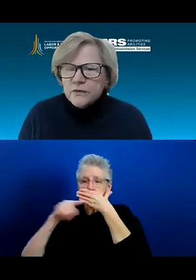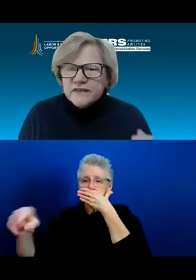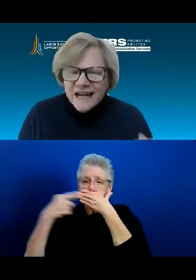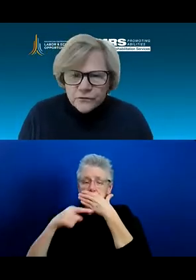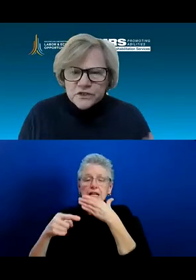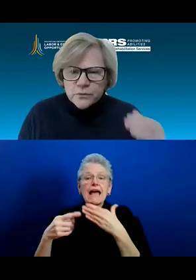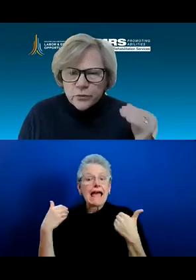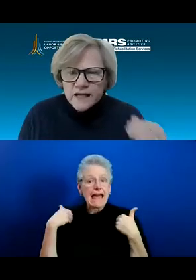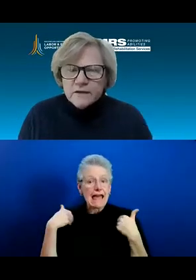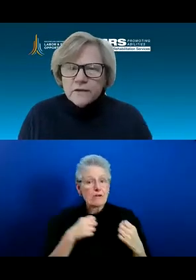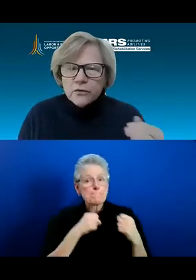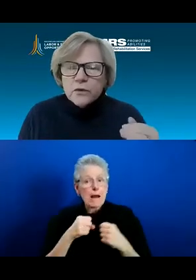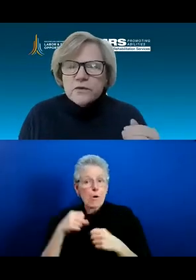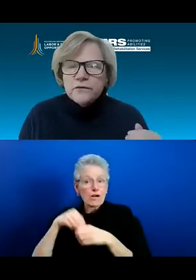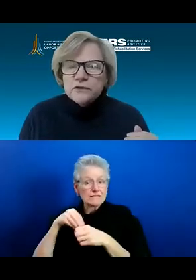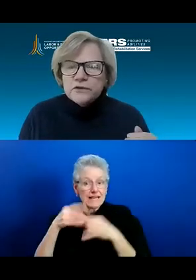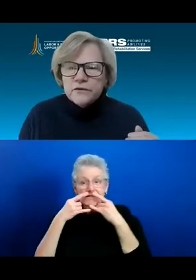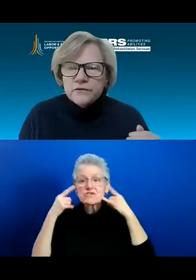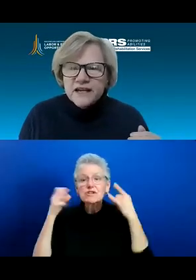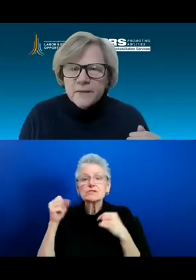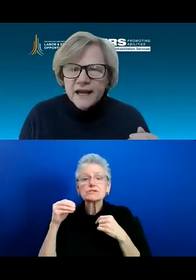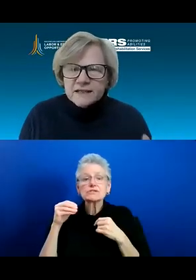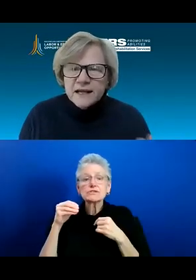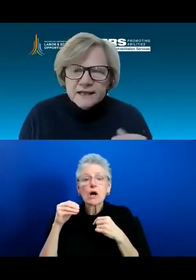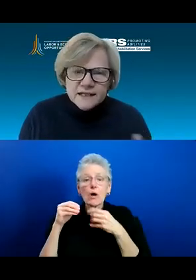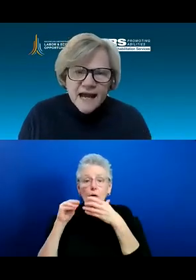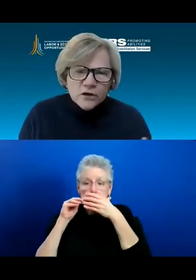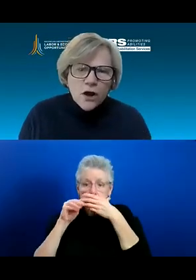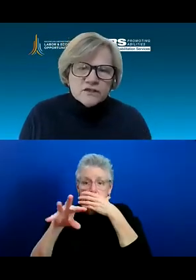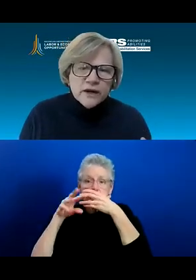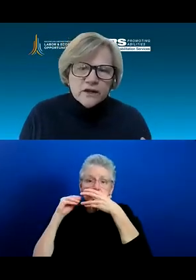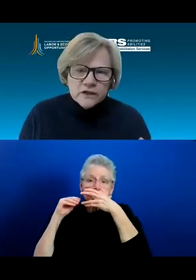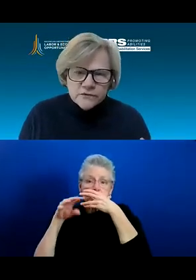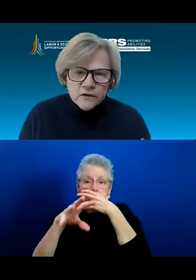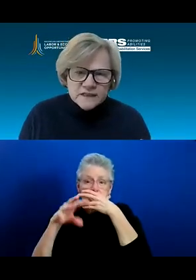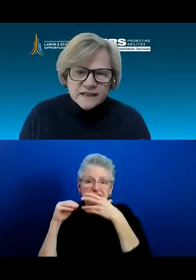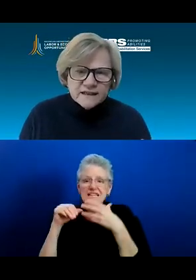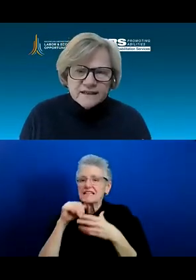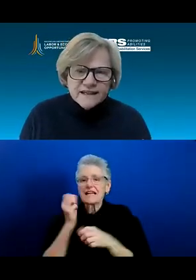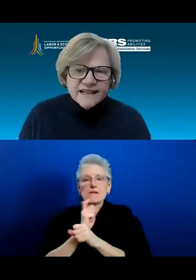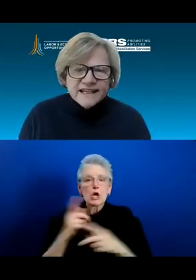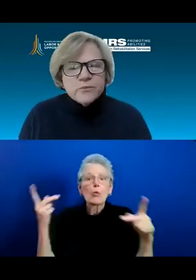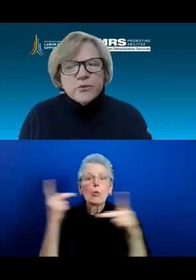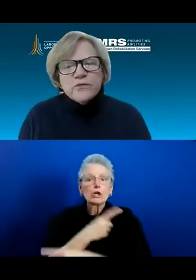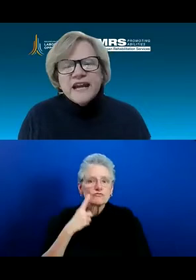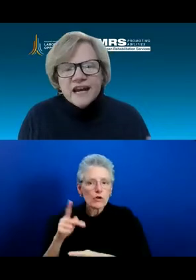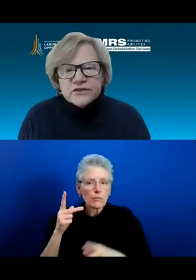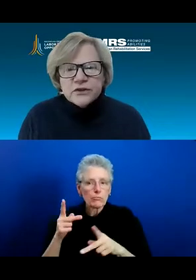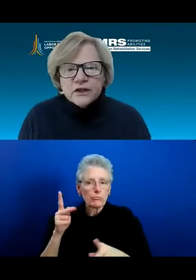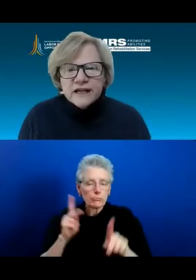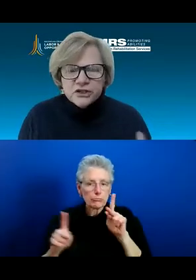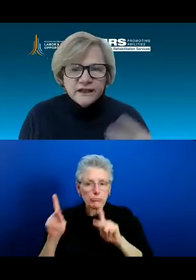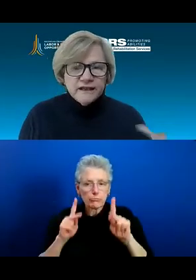so that the effort to breathe through the filter of the face mask does not cause greater difficulty. Improving